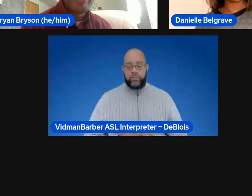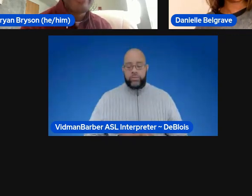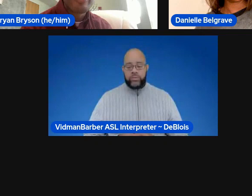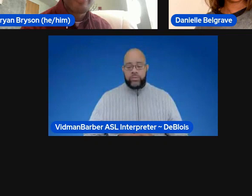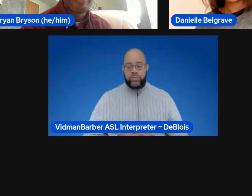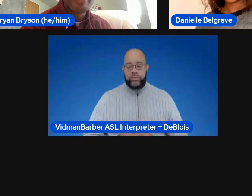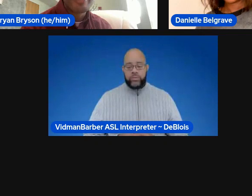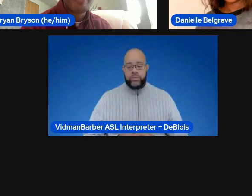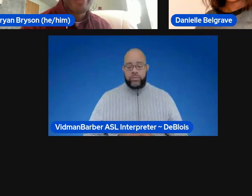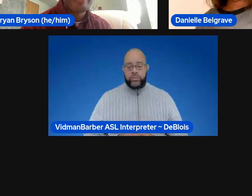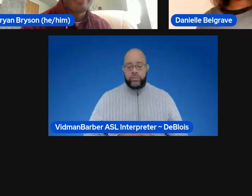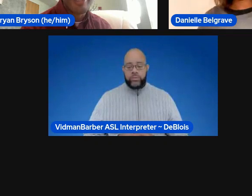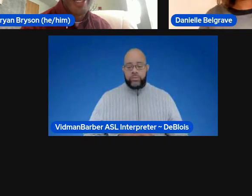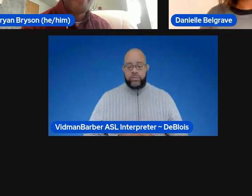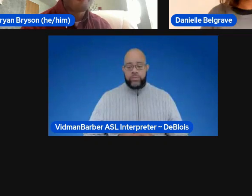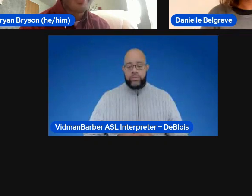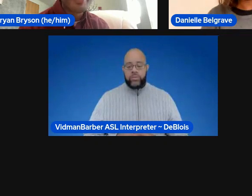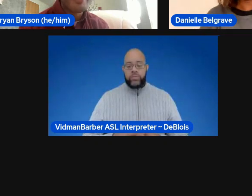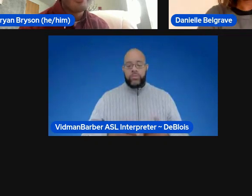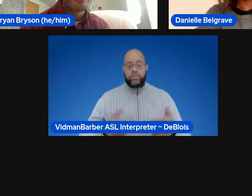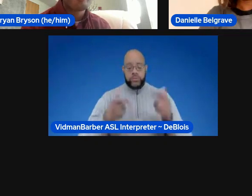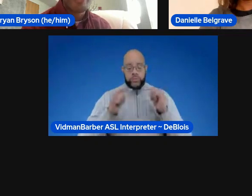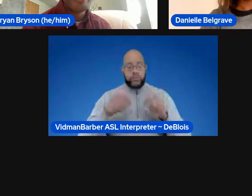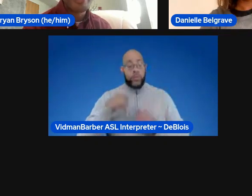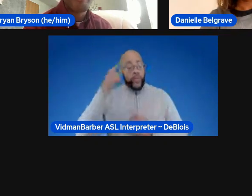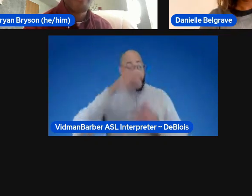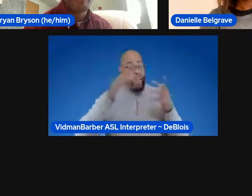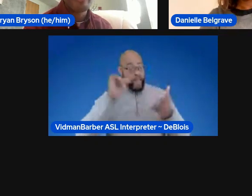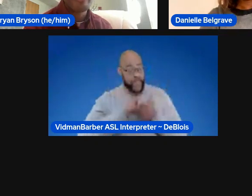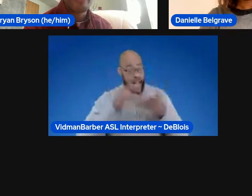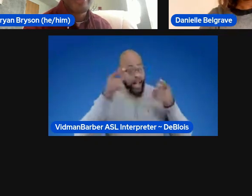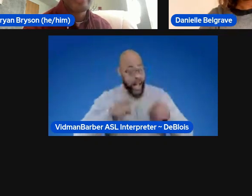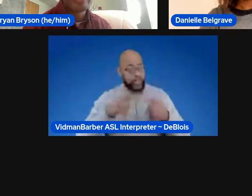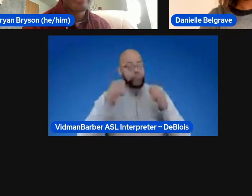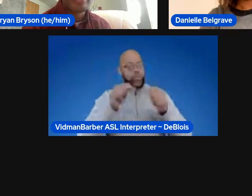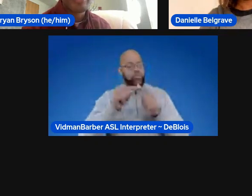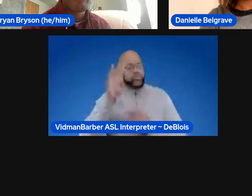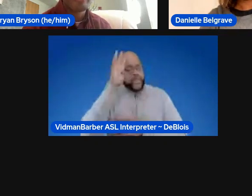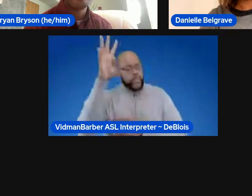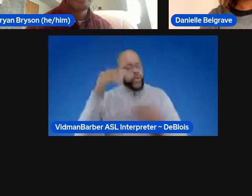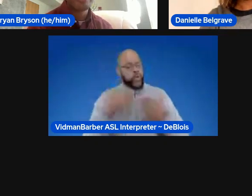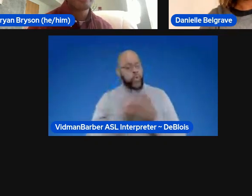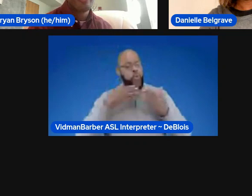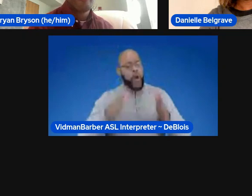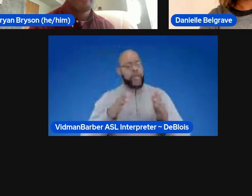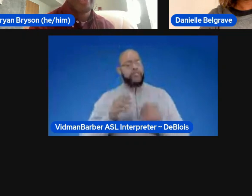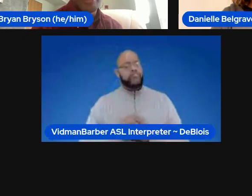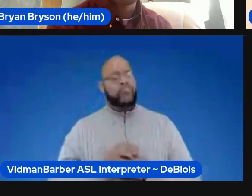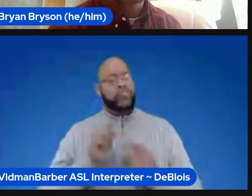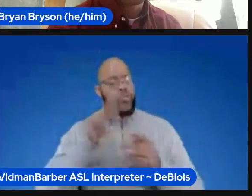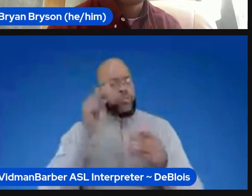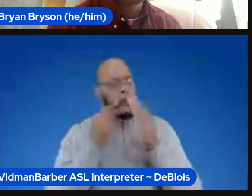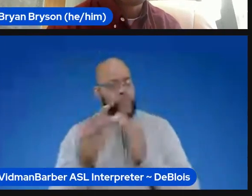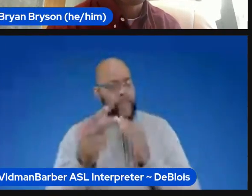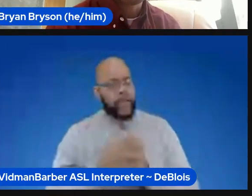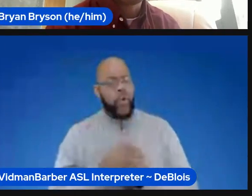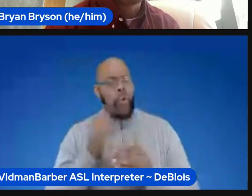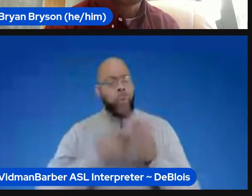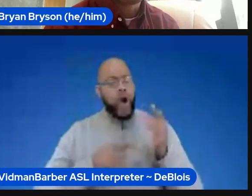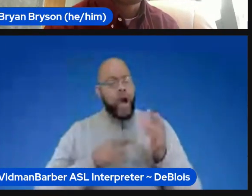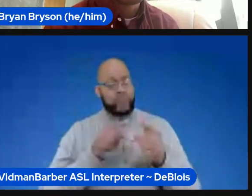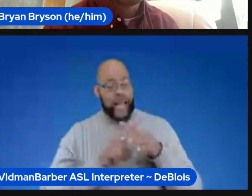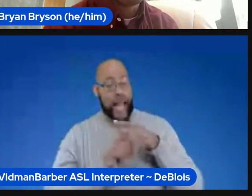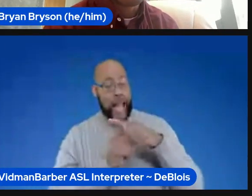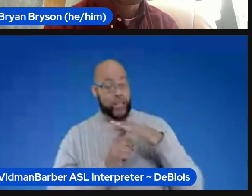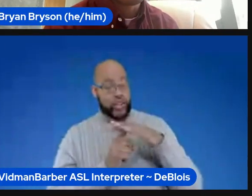the last place where we're really thinking about this a lot is trying to come up with new ways to predict what antigens are